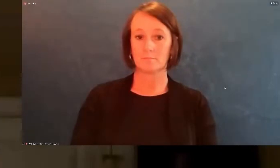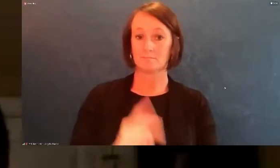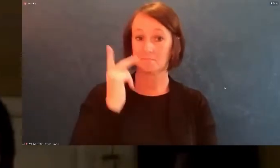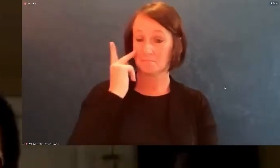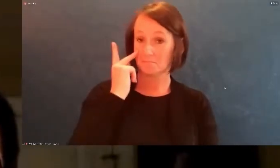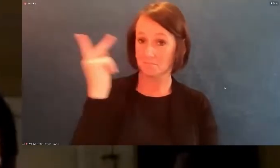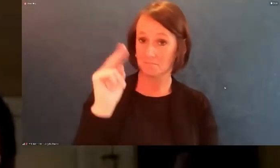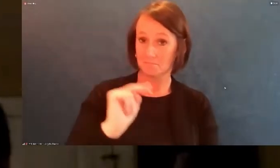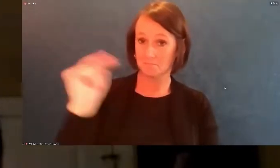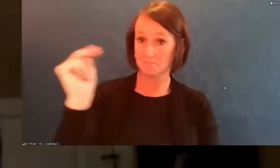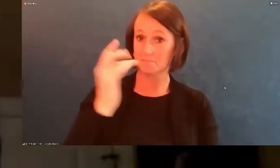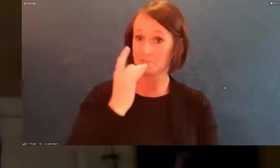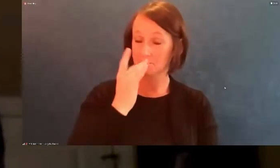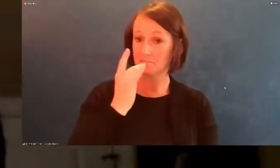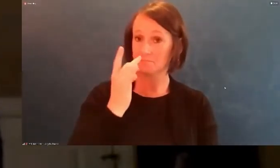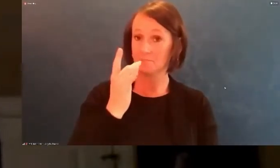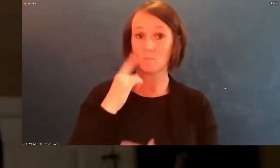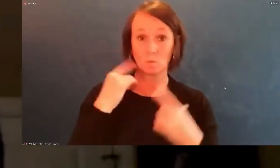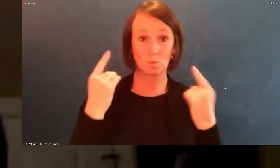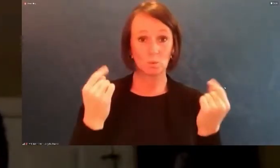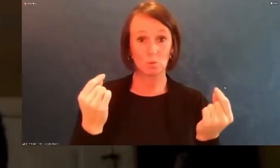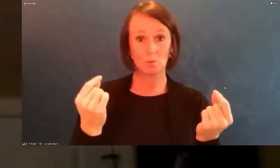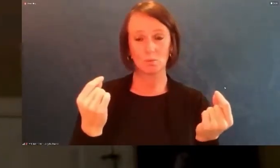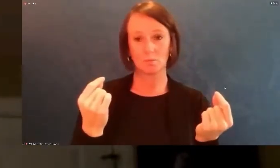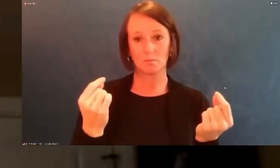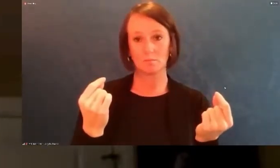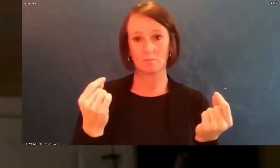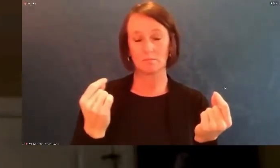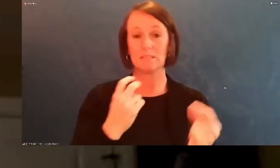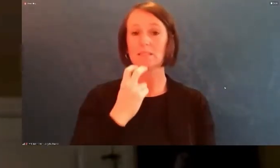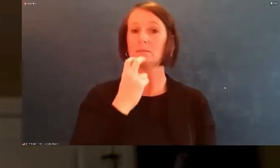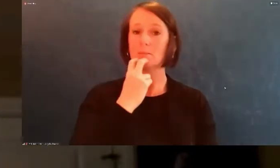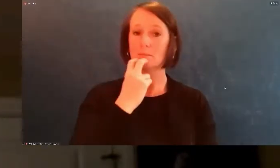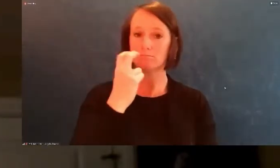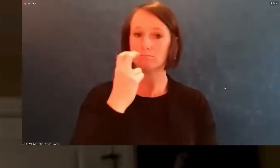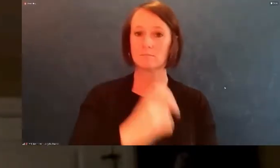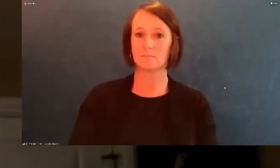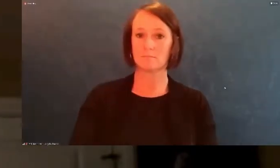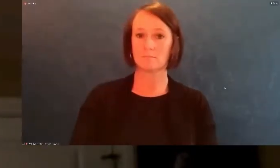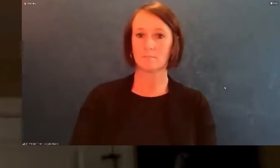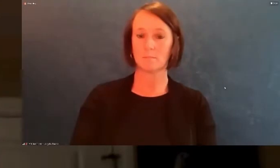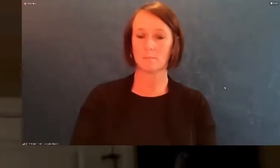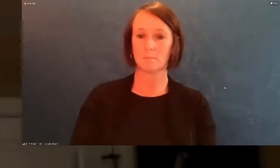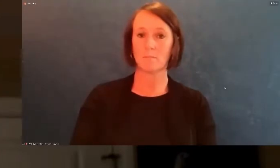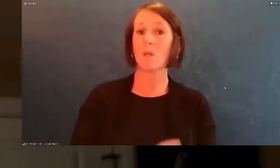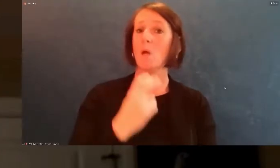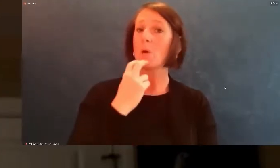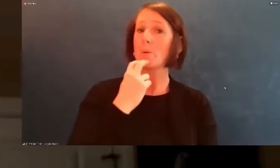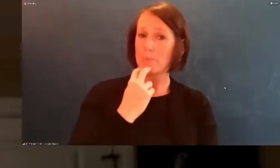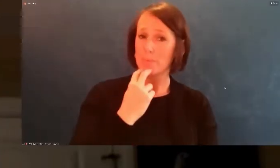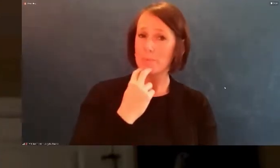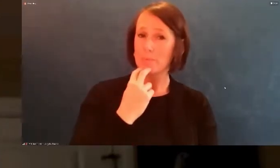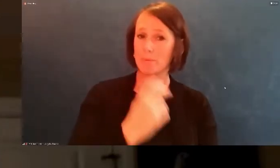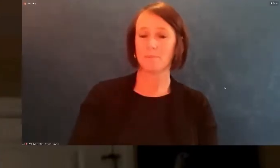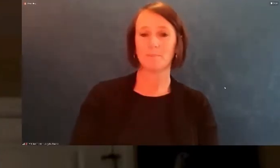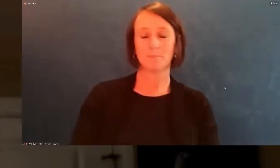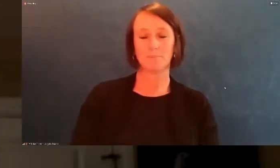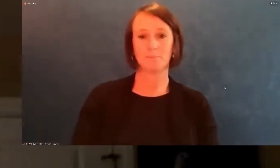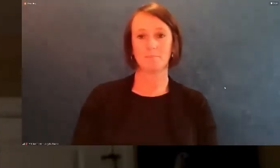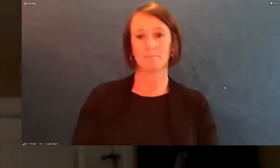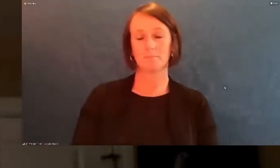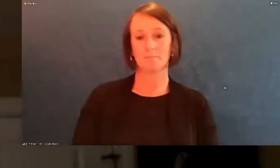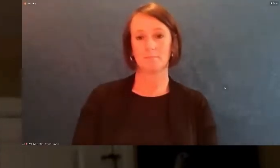the Northern Lights, what you do is you whistle. Everybody whistle.